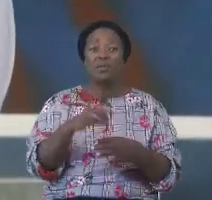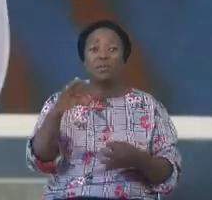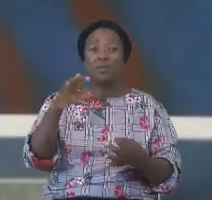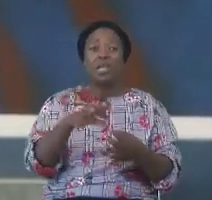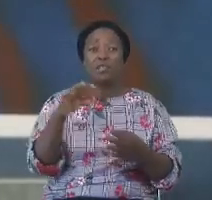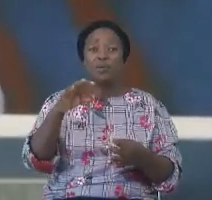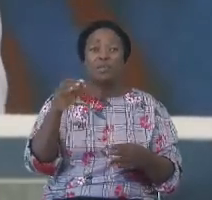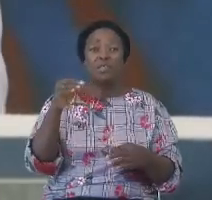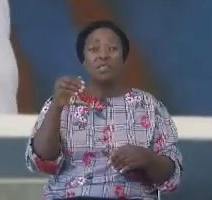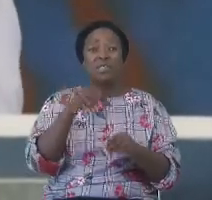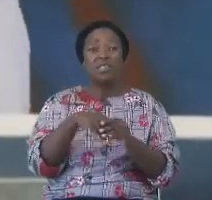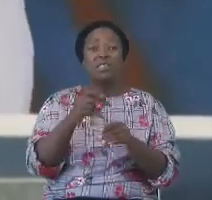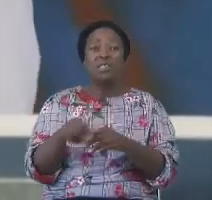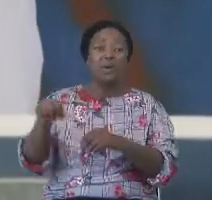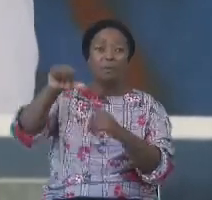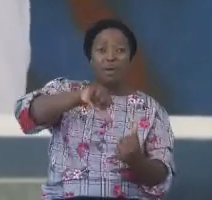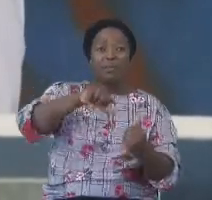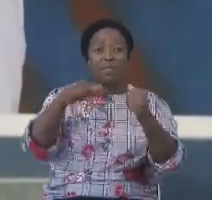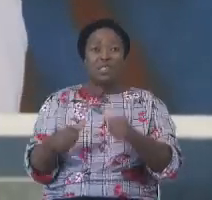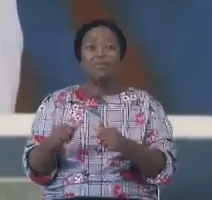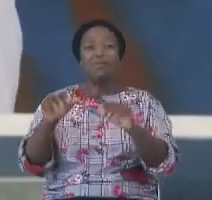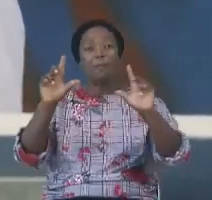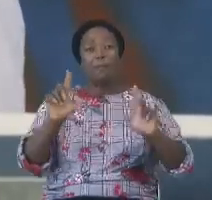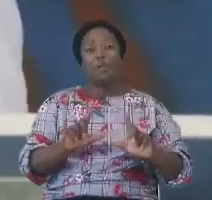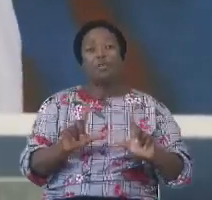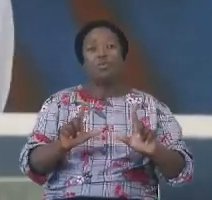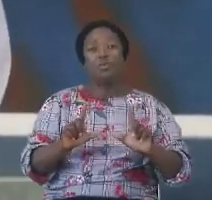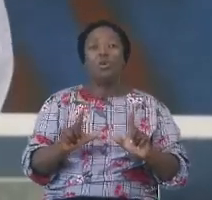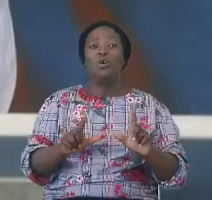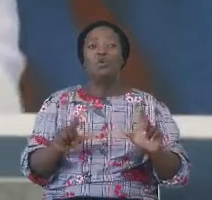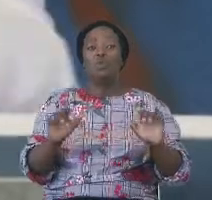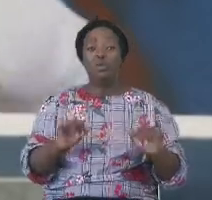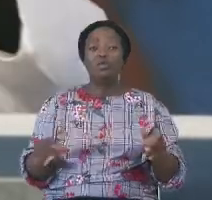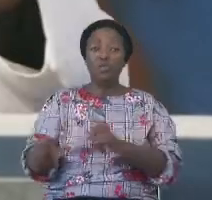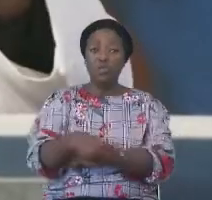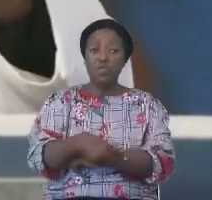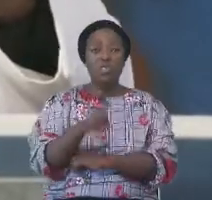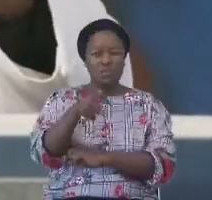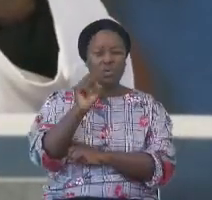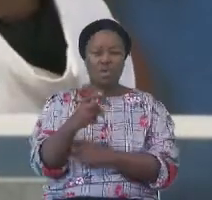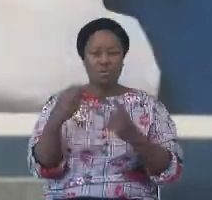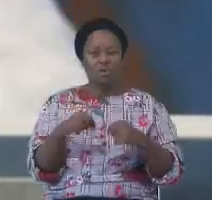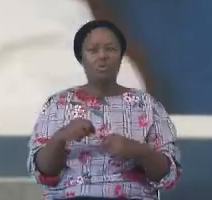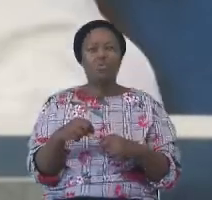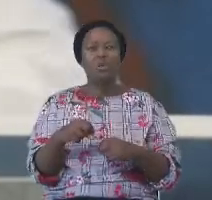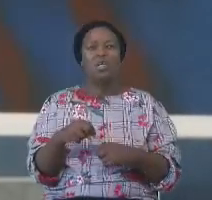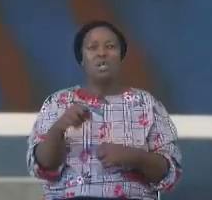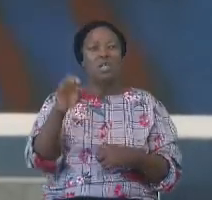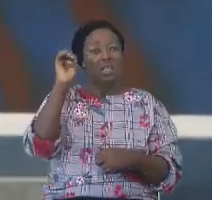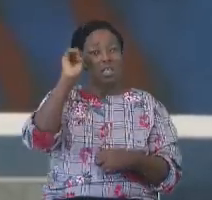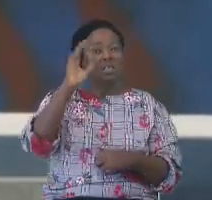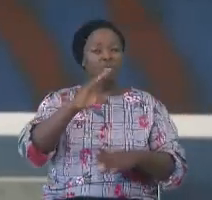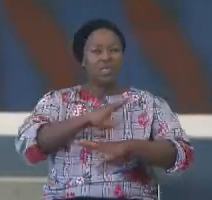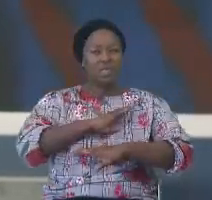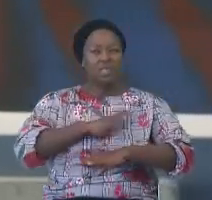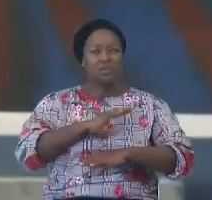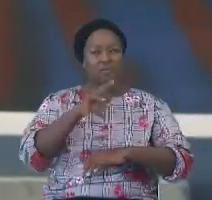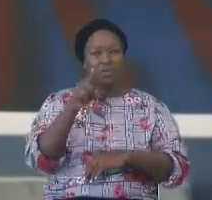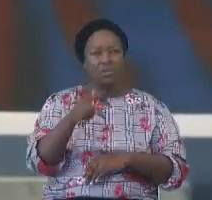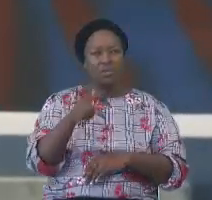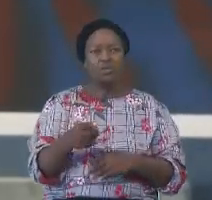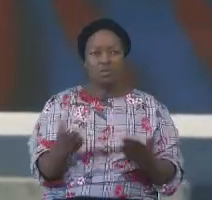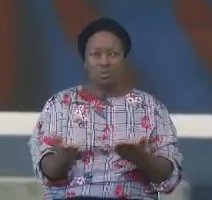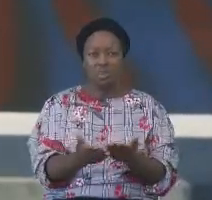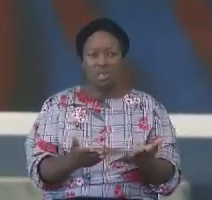come whosoever is thirsty of the spirit in the baptismal measure today